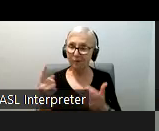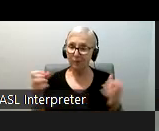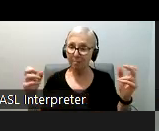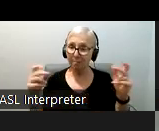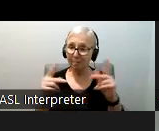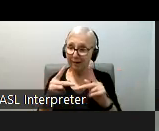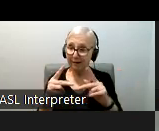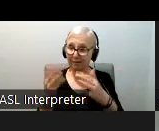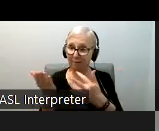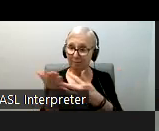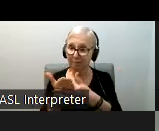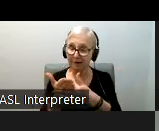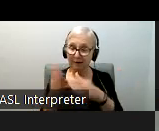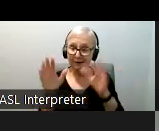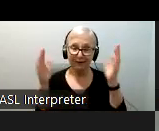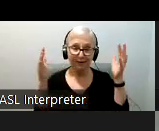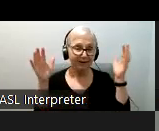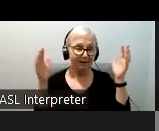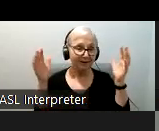break. Yay.